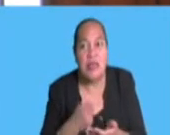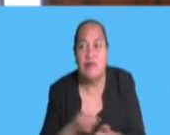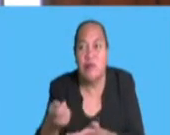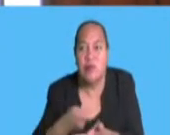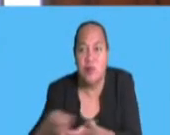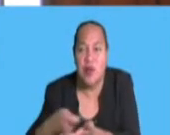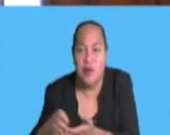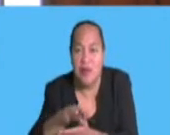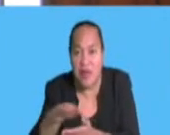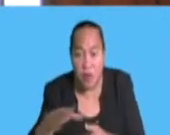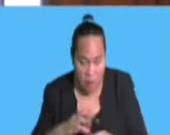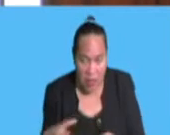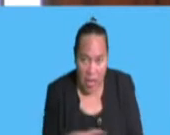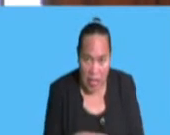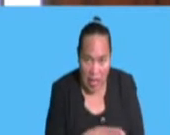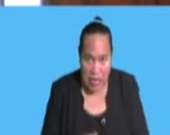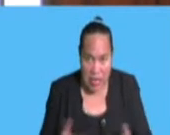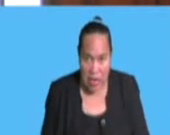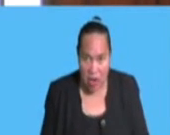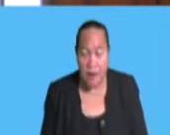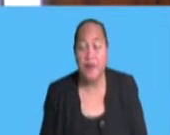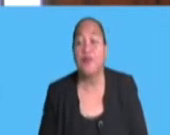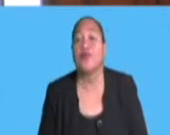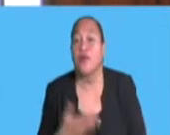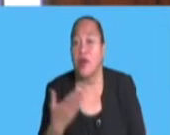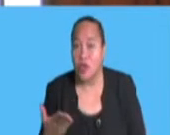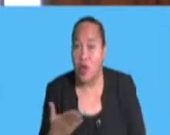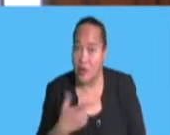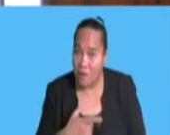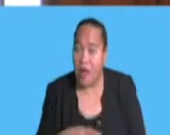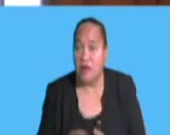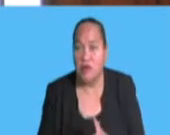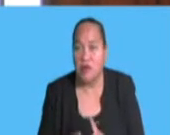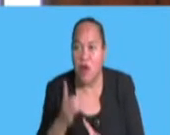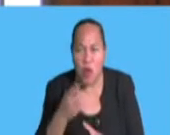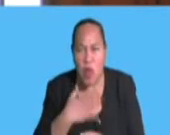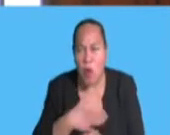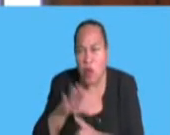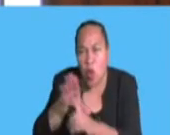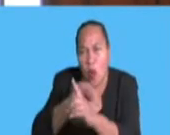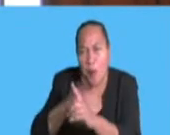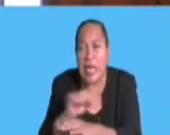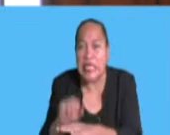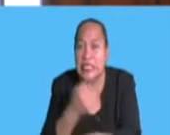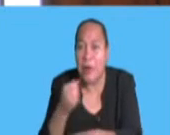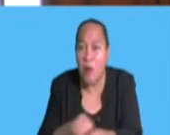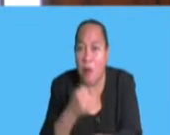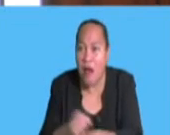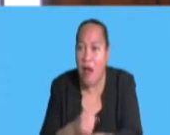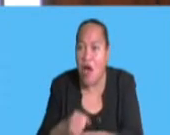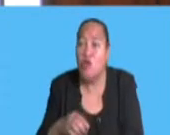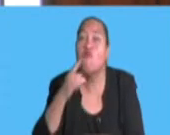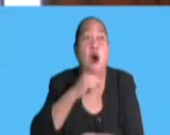the budget cycle. Now, it appears that in our haste to develop a Singapore-like economy and borrowing billions